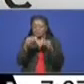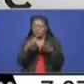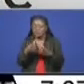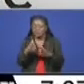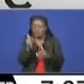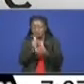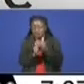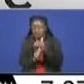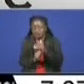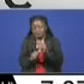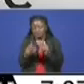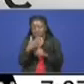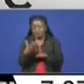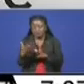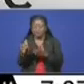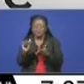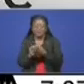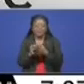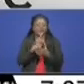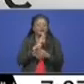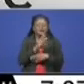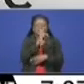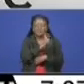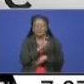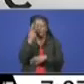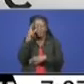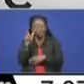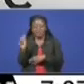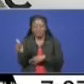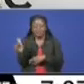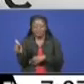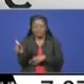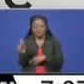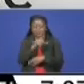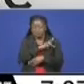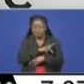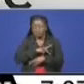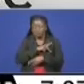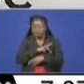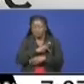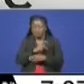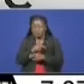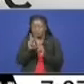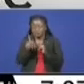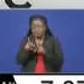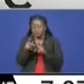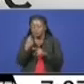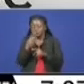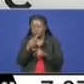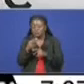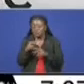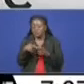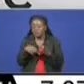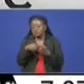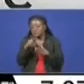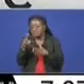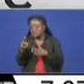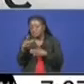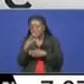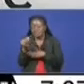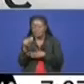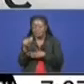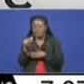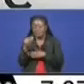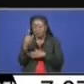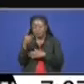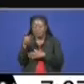is needed for his purpose and only release them when he sees fit. That is against the law. If somebody